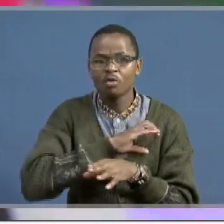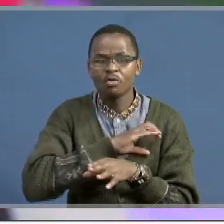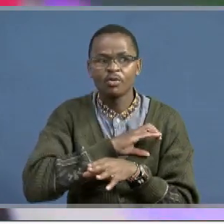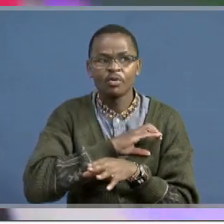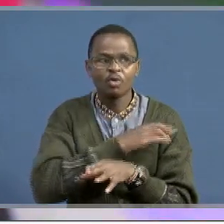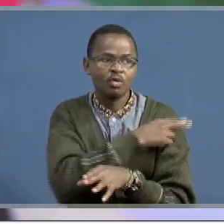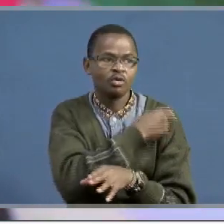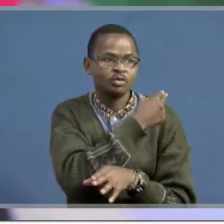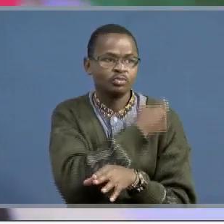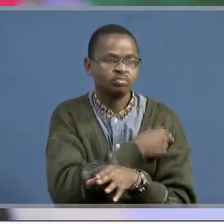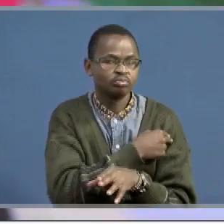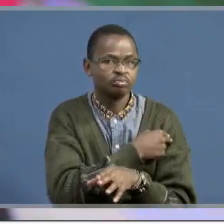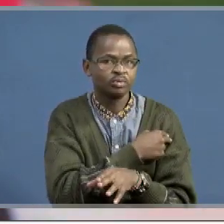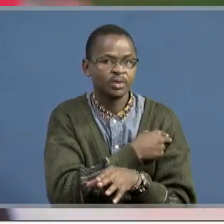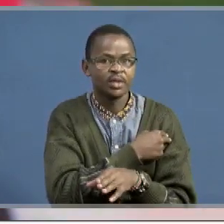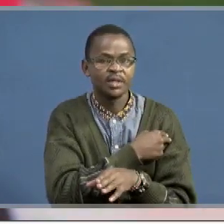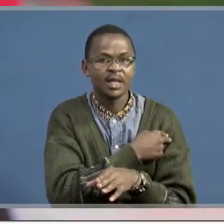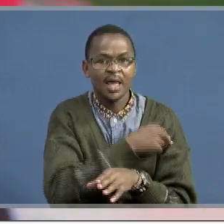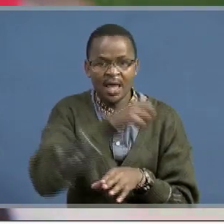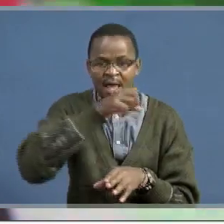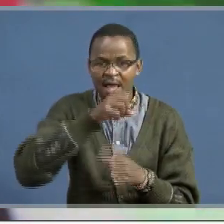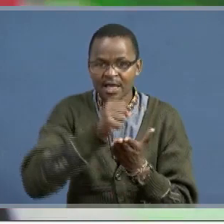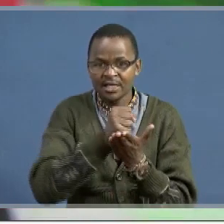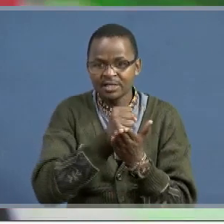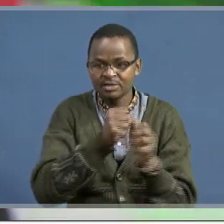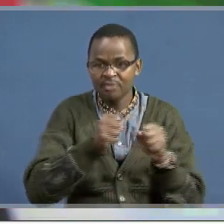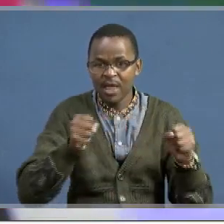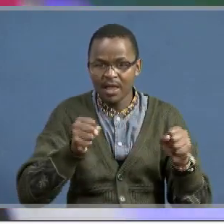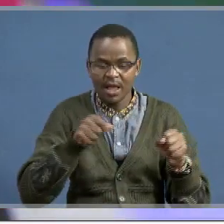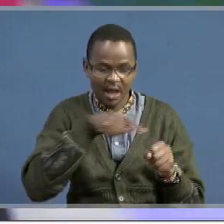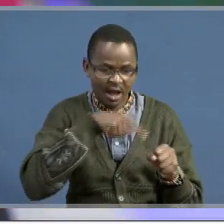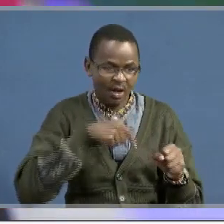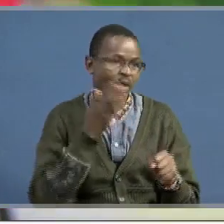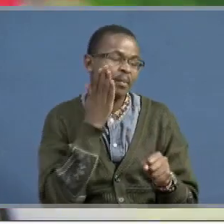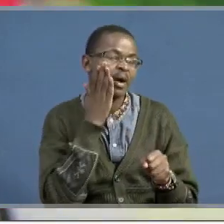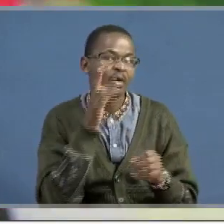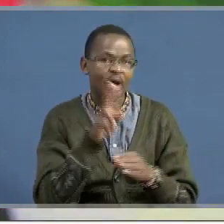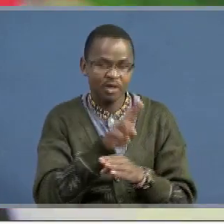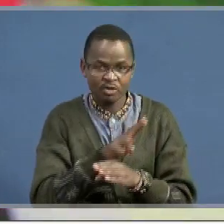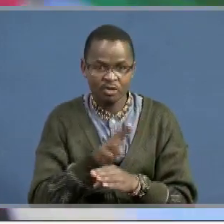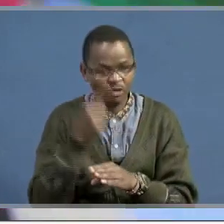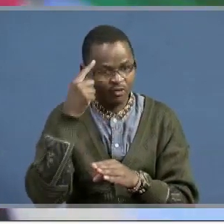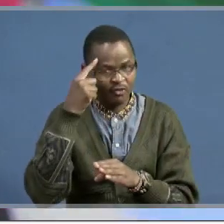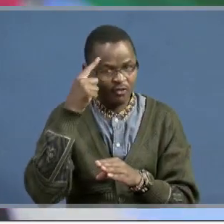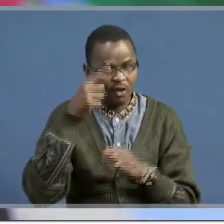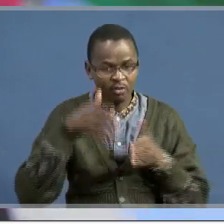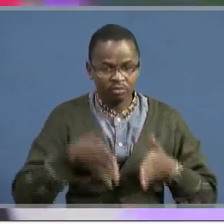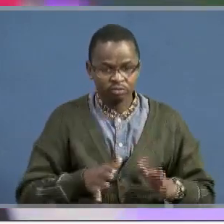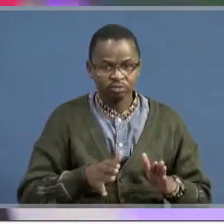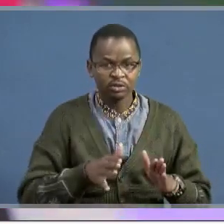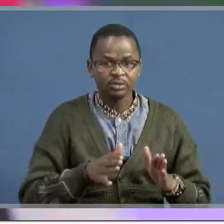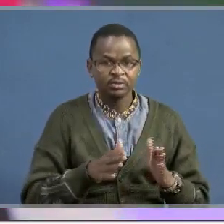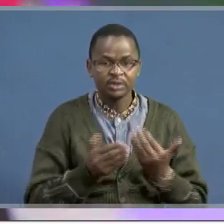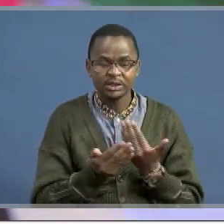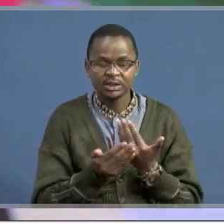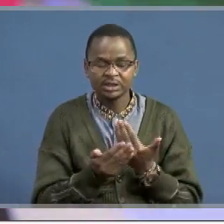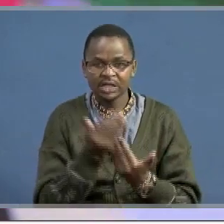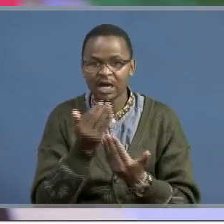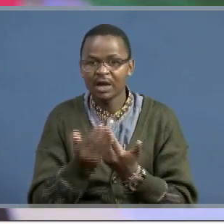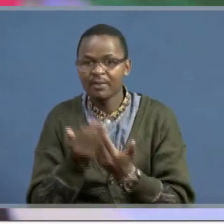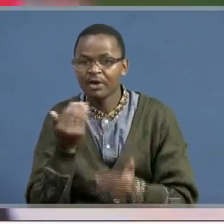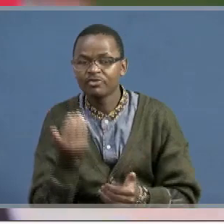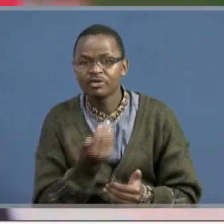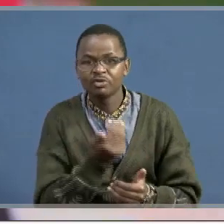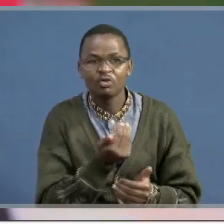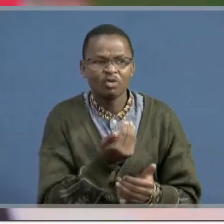Excellency, the space that our mothers were utilizing for maternal and child services was